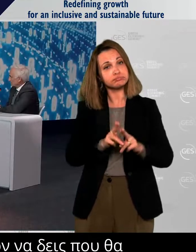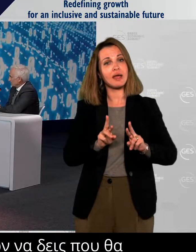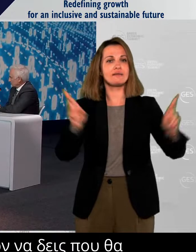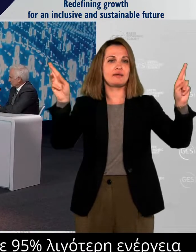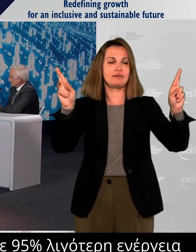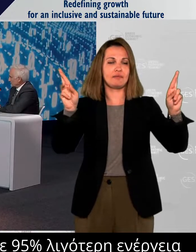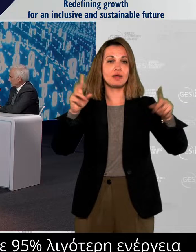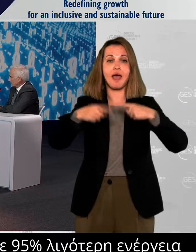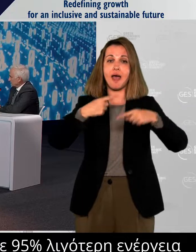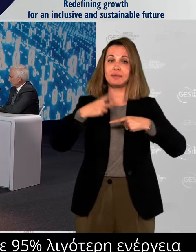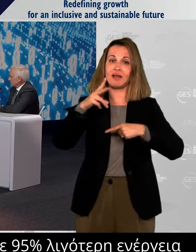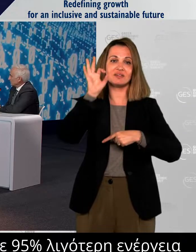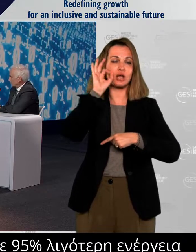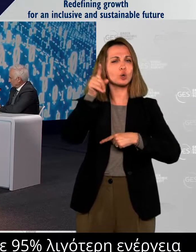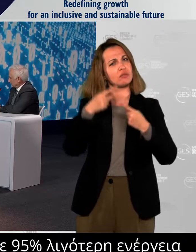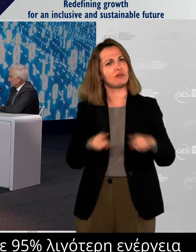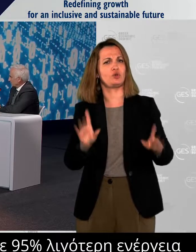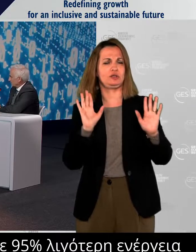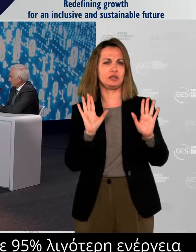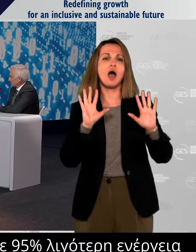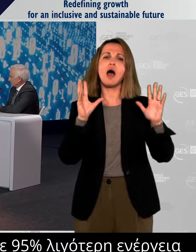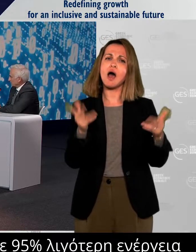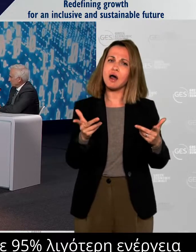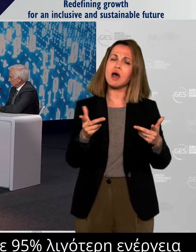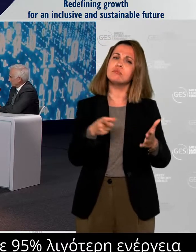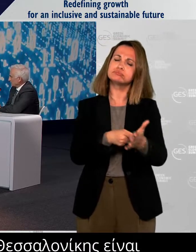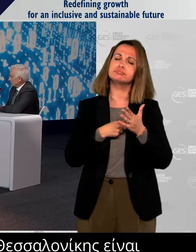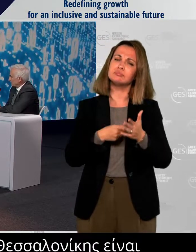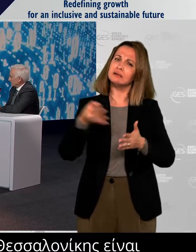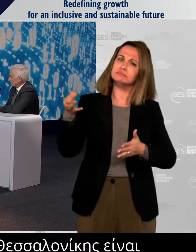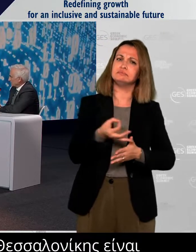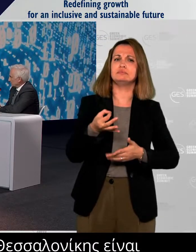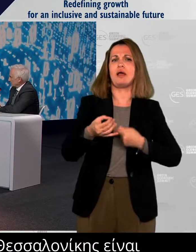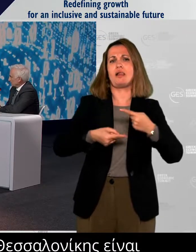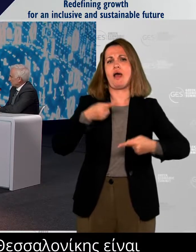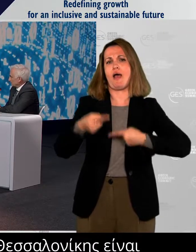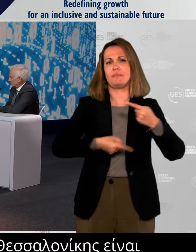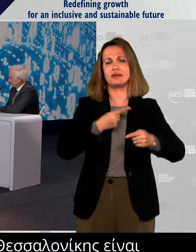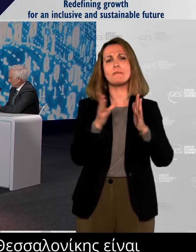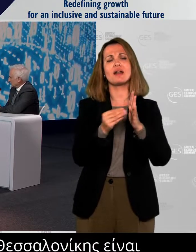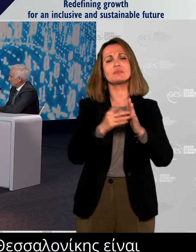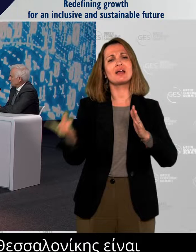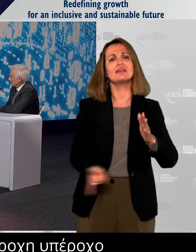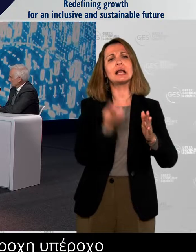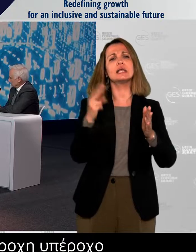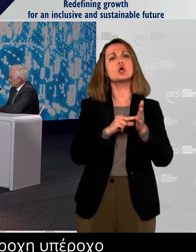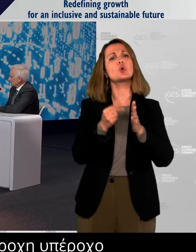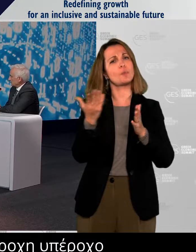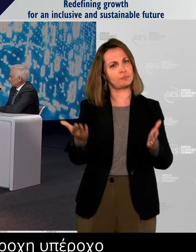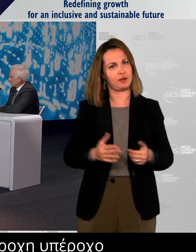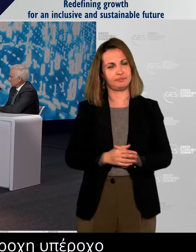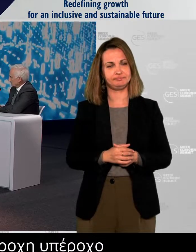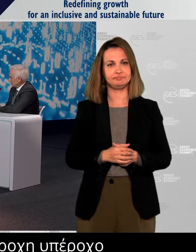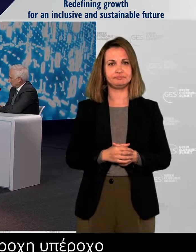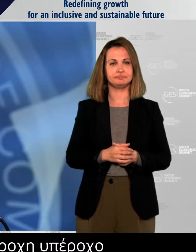great example of circular economy. It's a place where innovators, startup, government